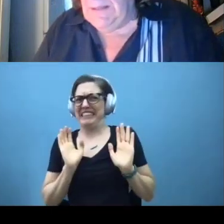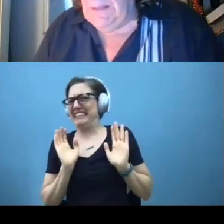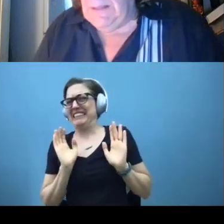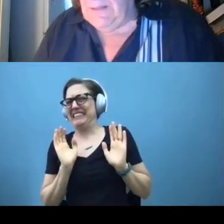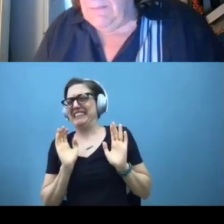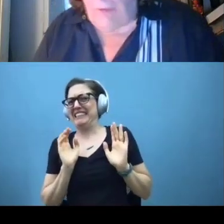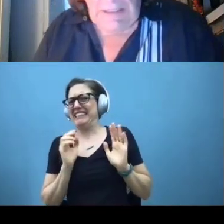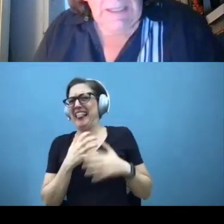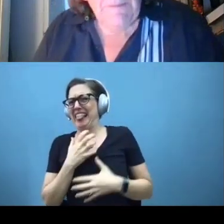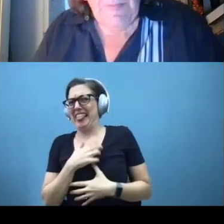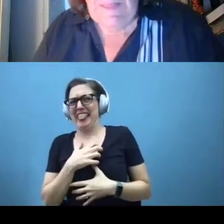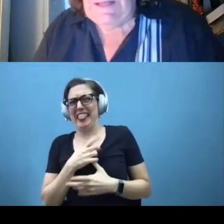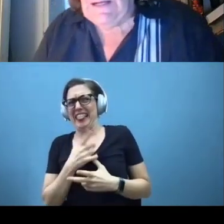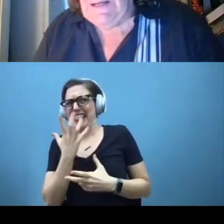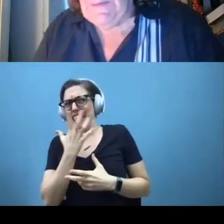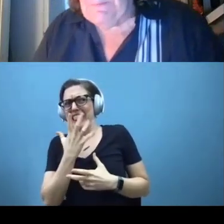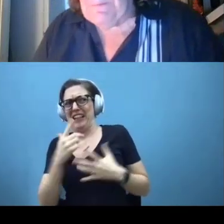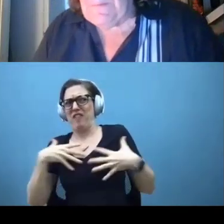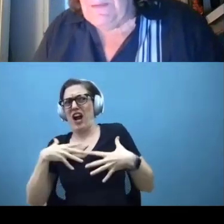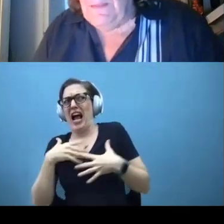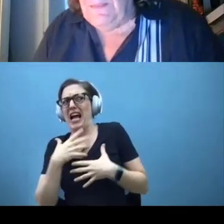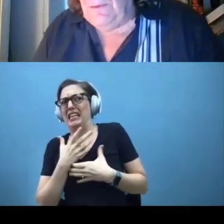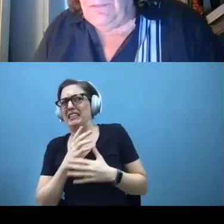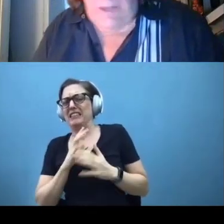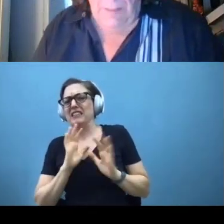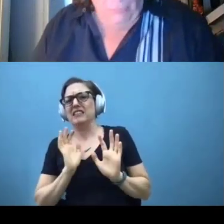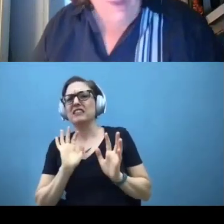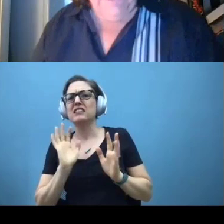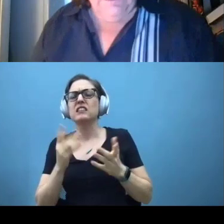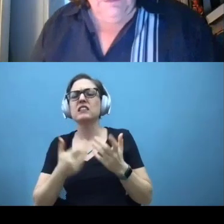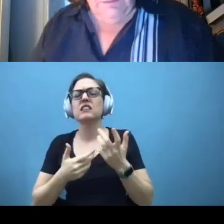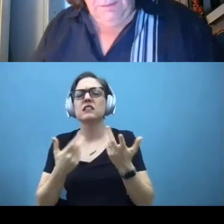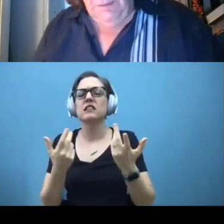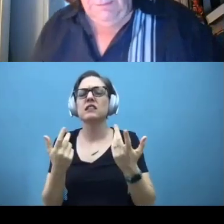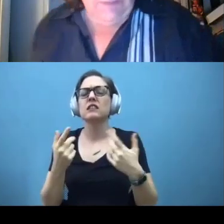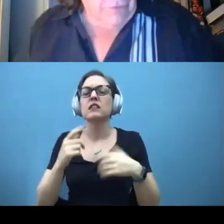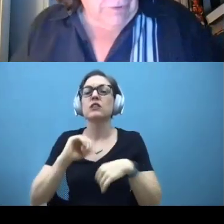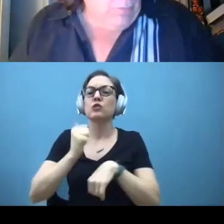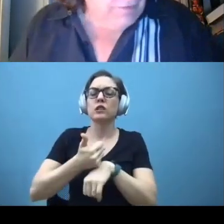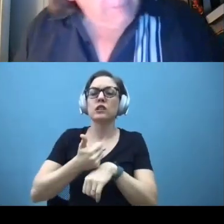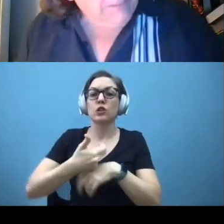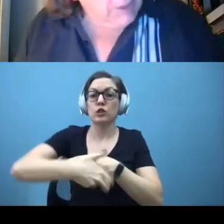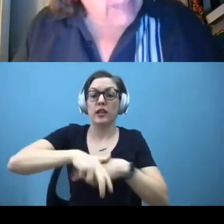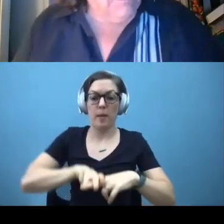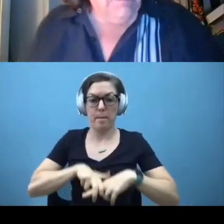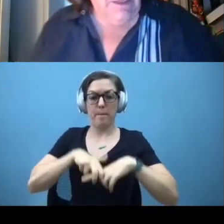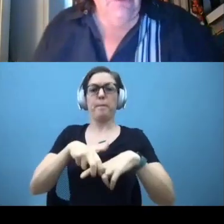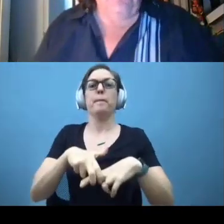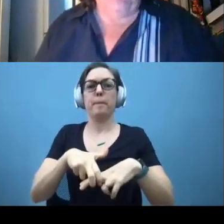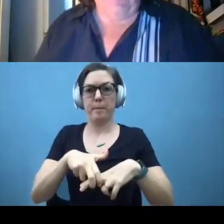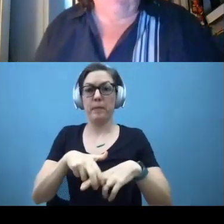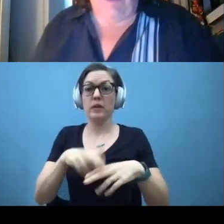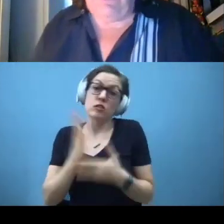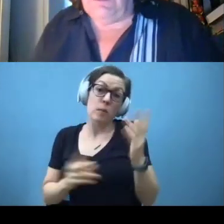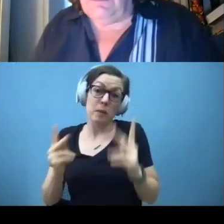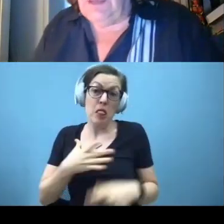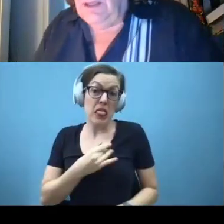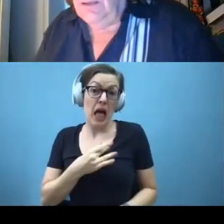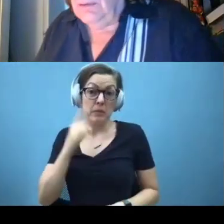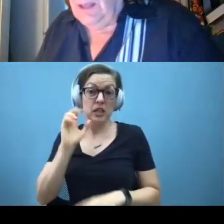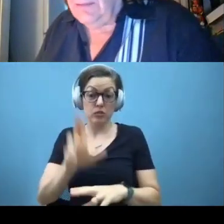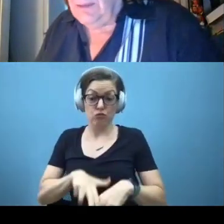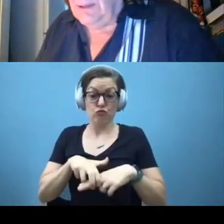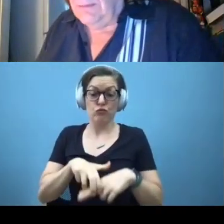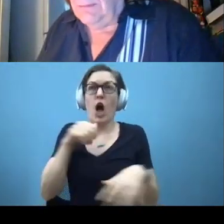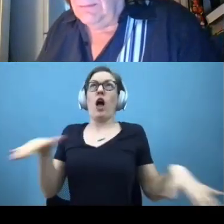them frightening. You sit upright. That's the reason why some people like them, because you sit upright.